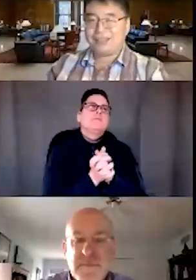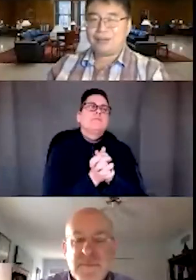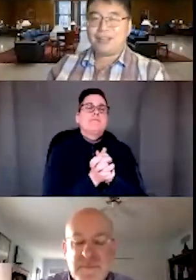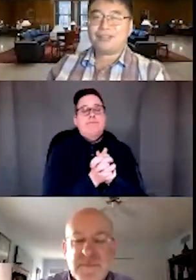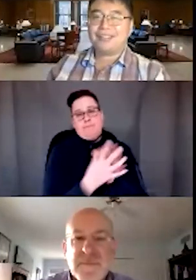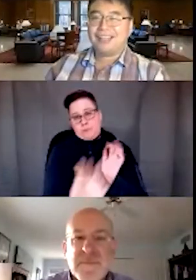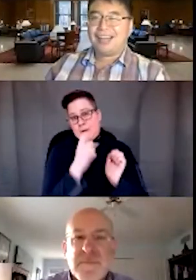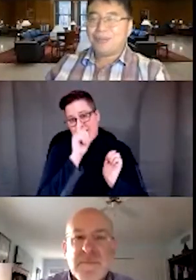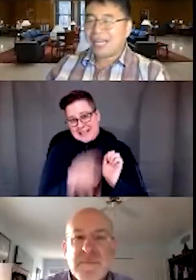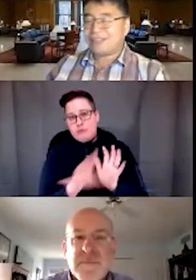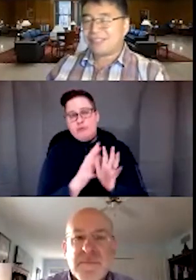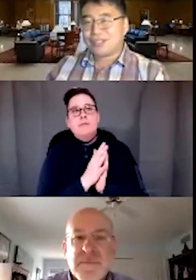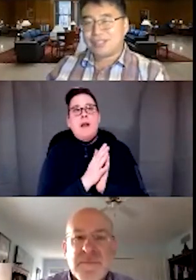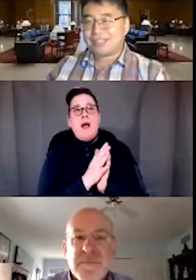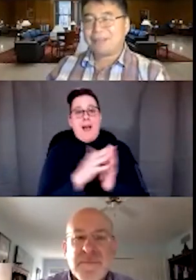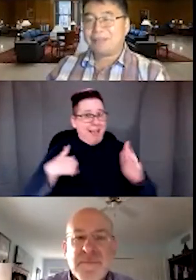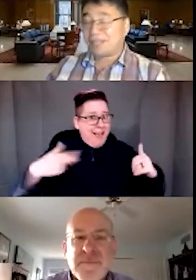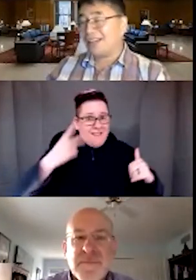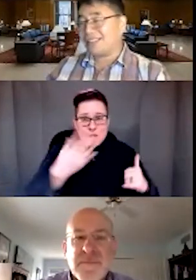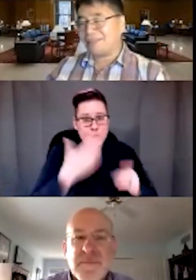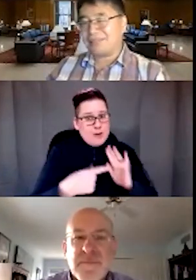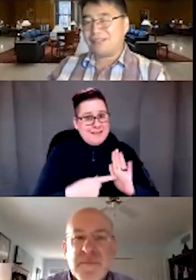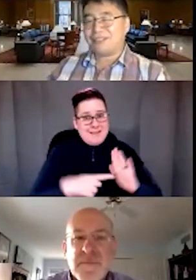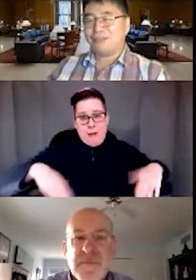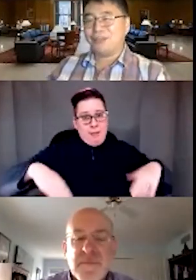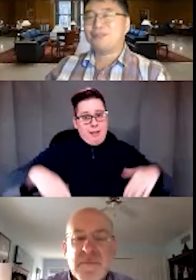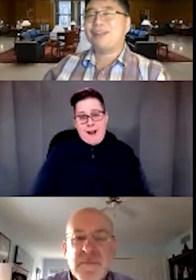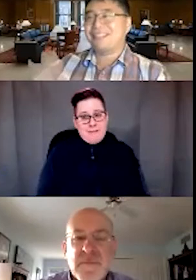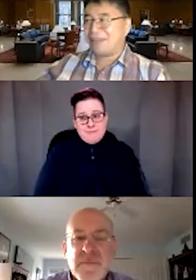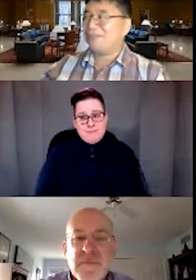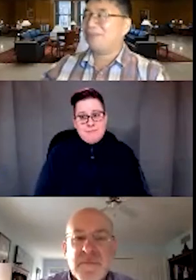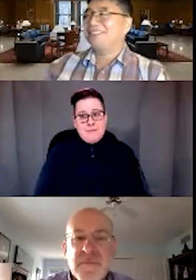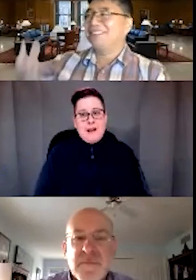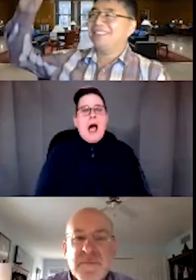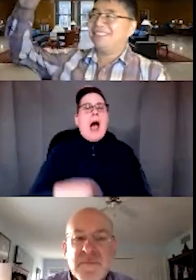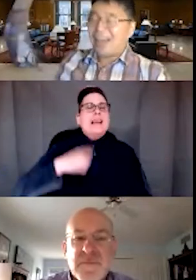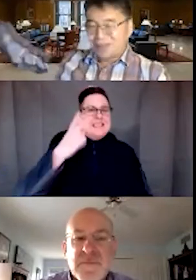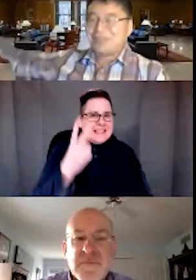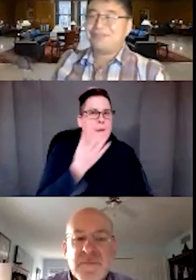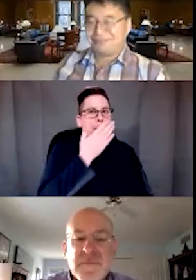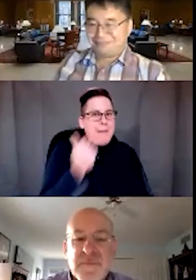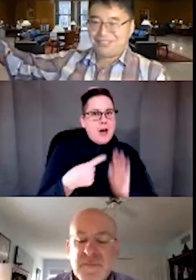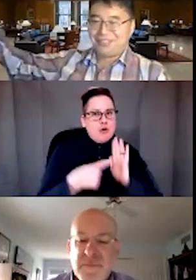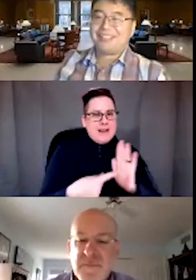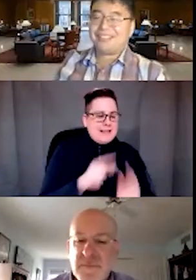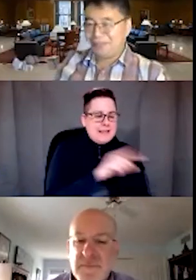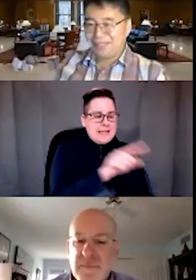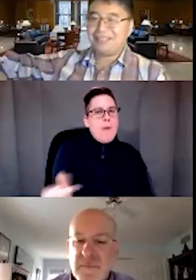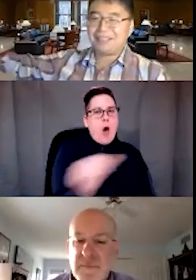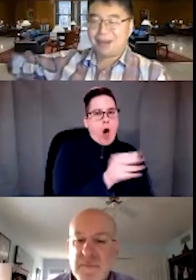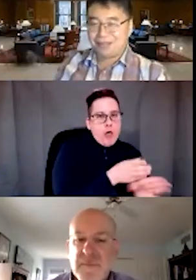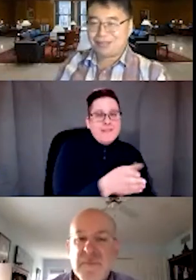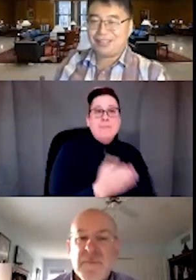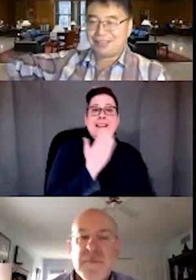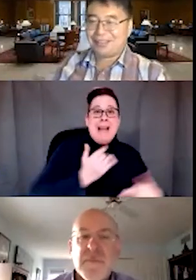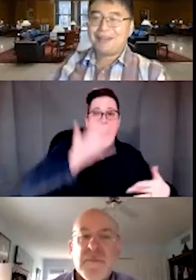to directly answer that question, I really haven't seen a good example, because I've seen a much better example in other fields like diabetes,